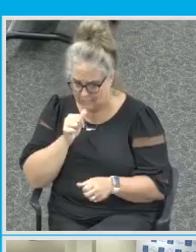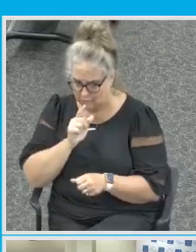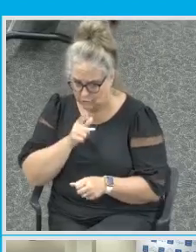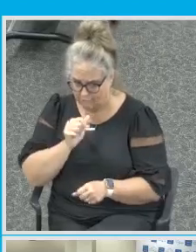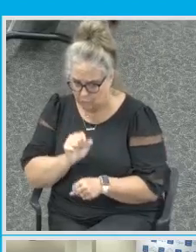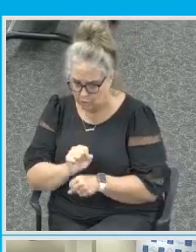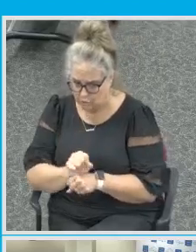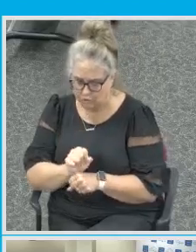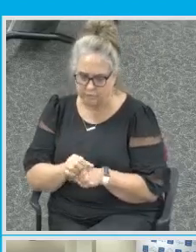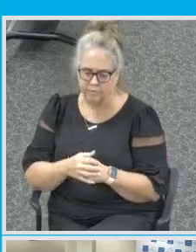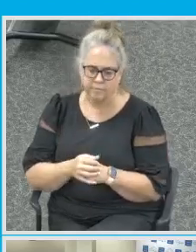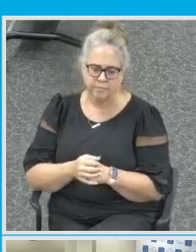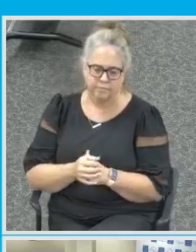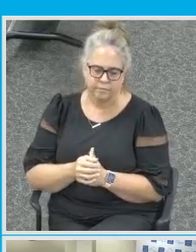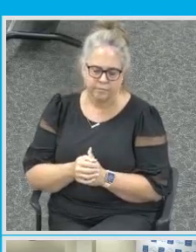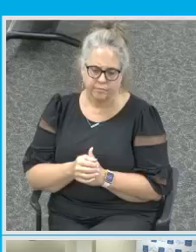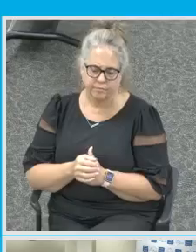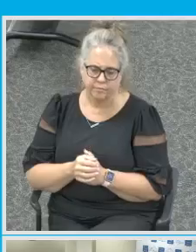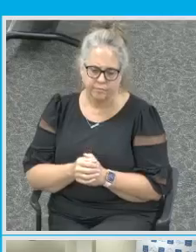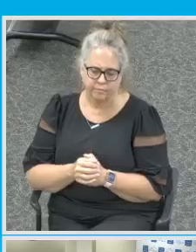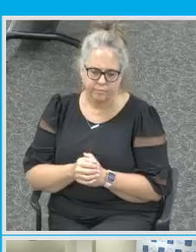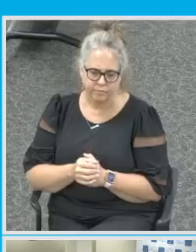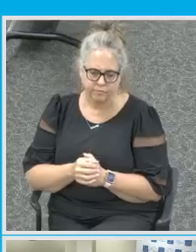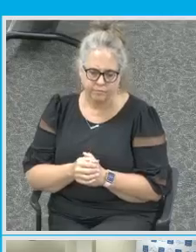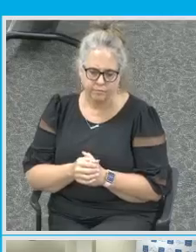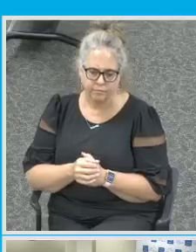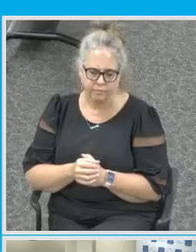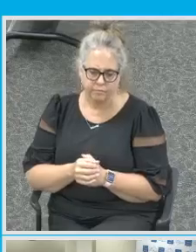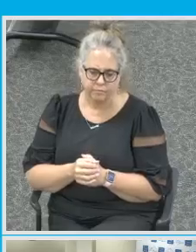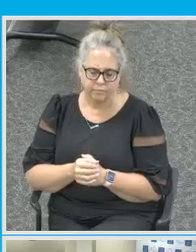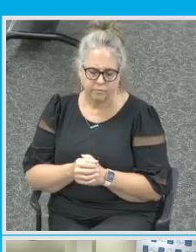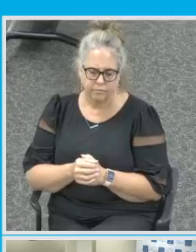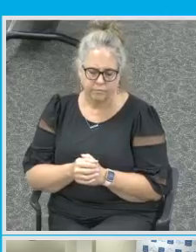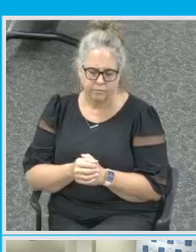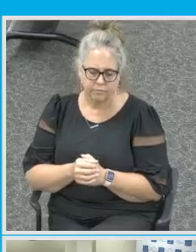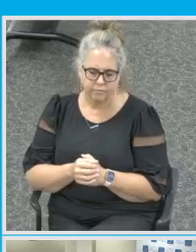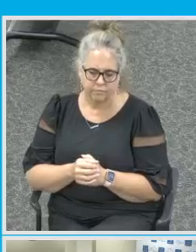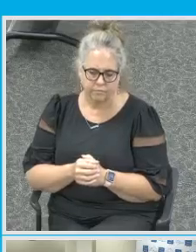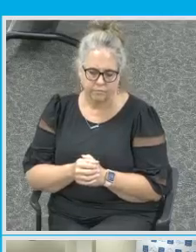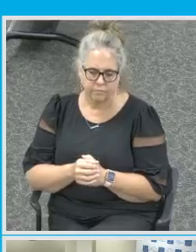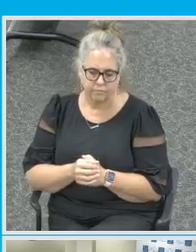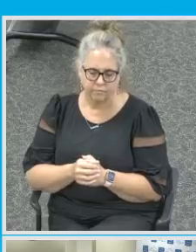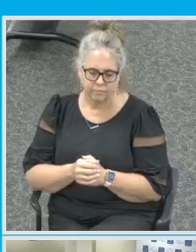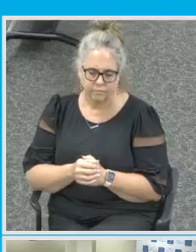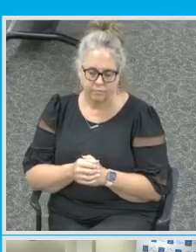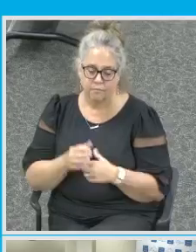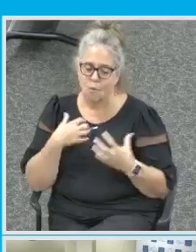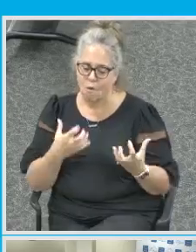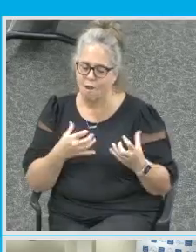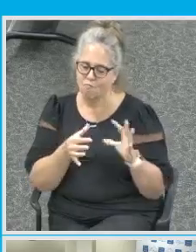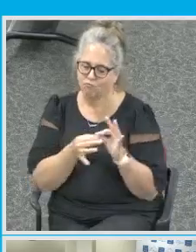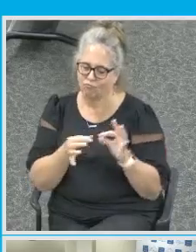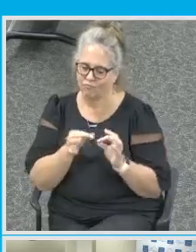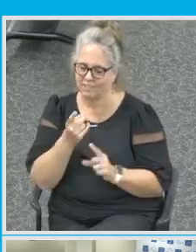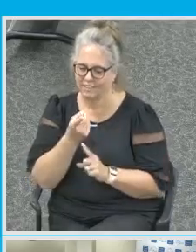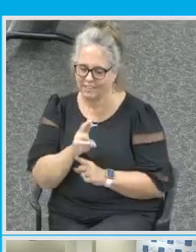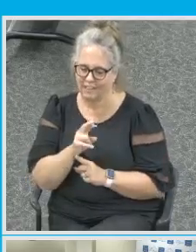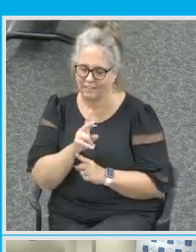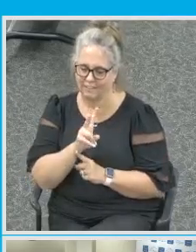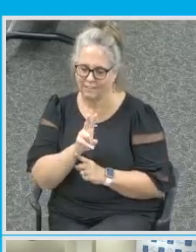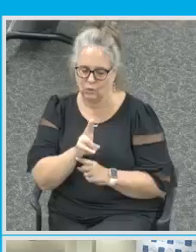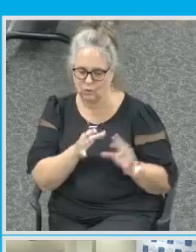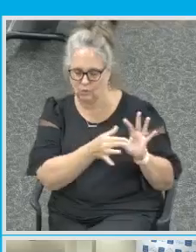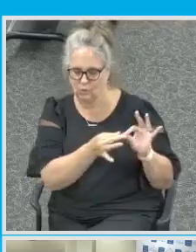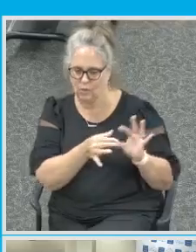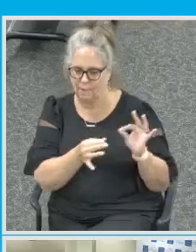So I would just like to echo your comments and also acknowledge, with Carolyn Gary, our development officer, as well